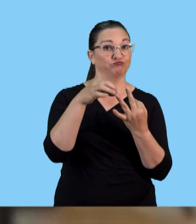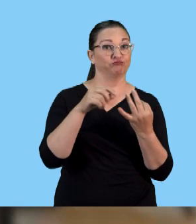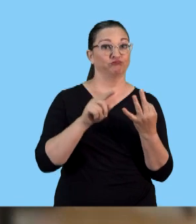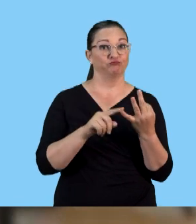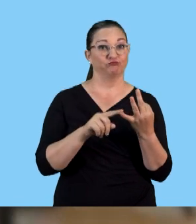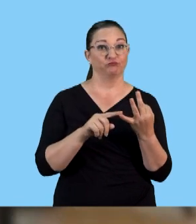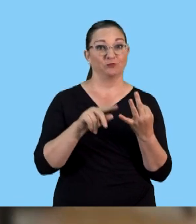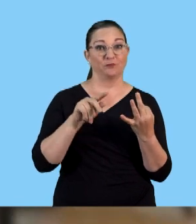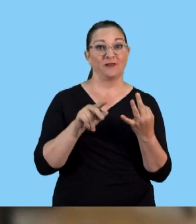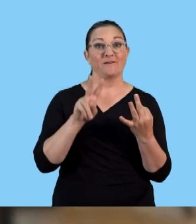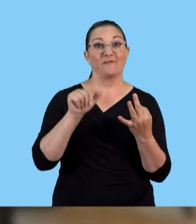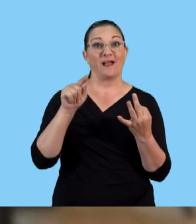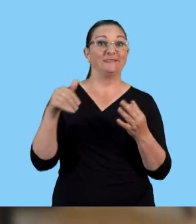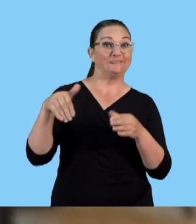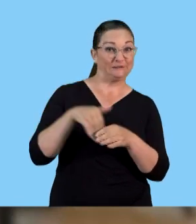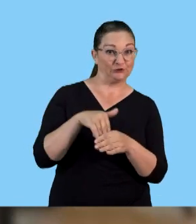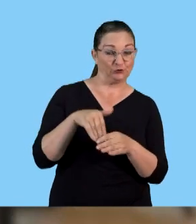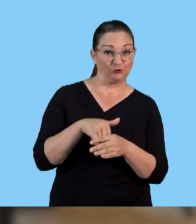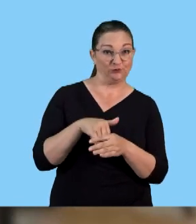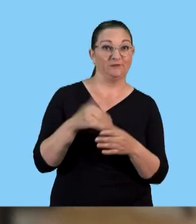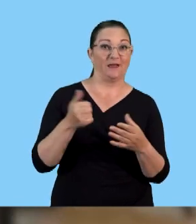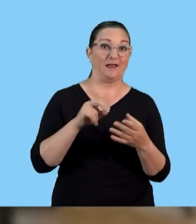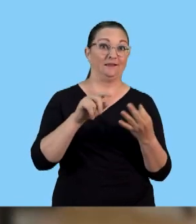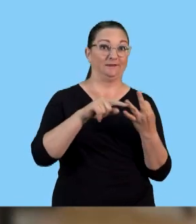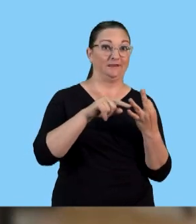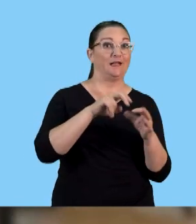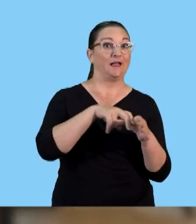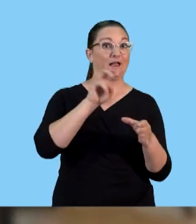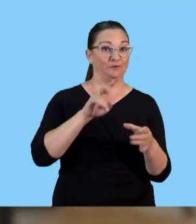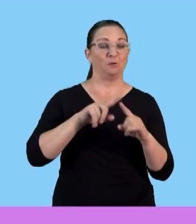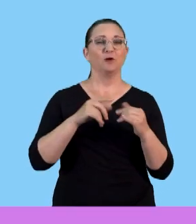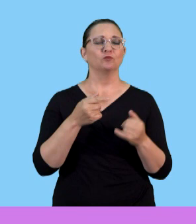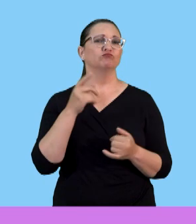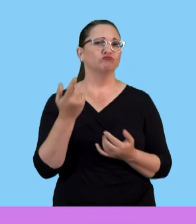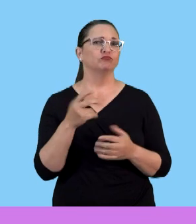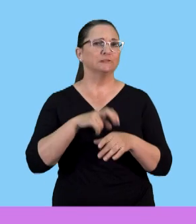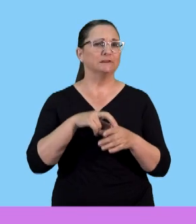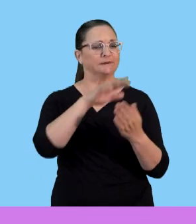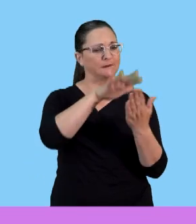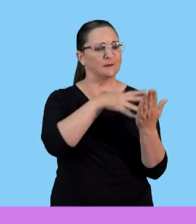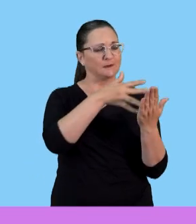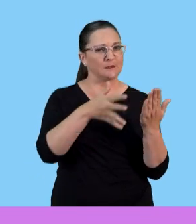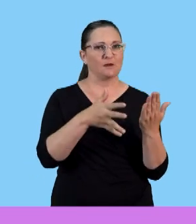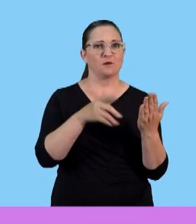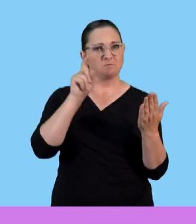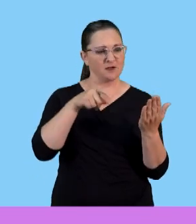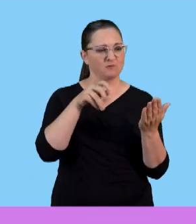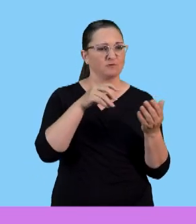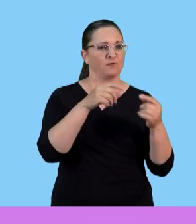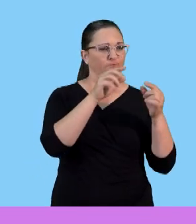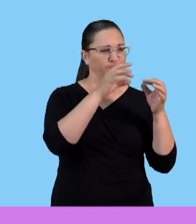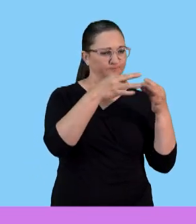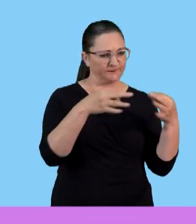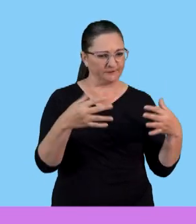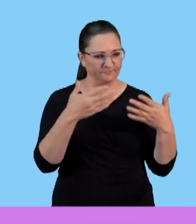the VAT inclusive amount. And you should also be in a position to complete a table when given the